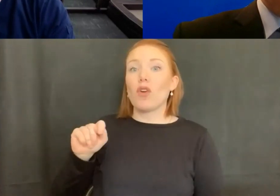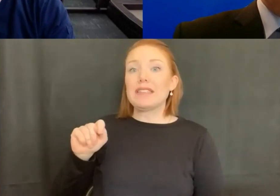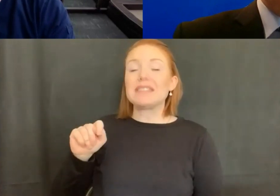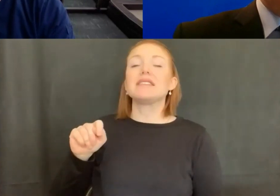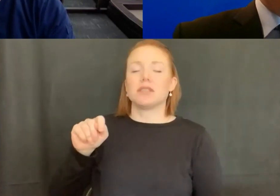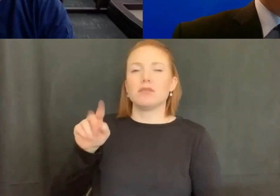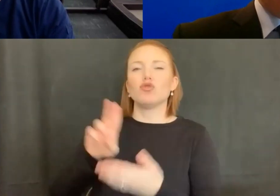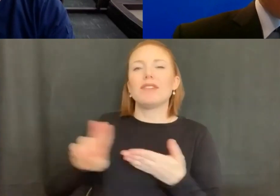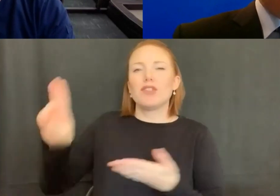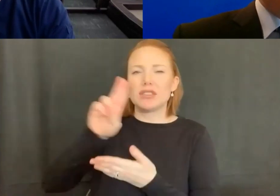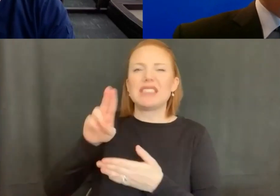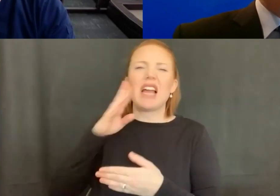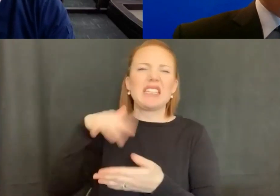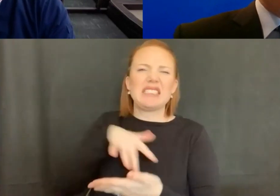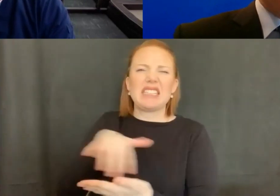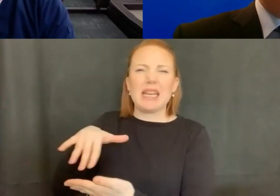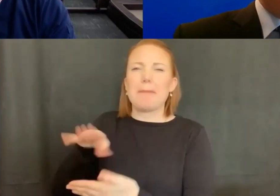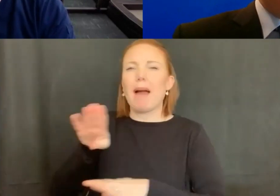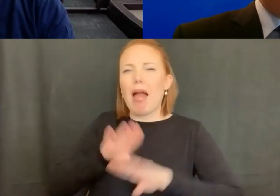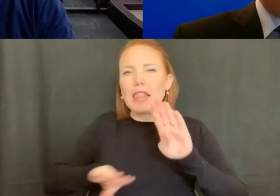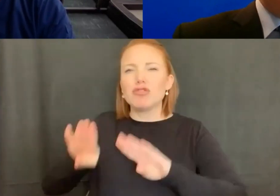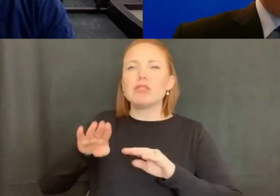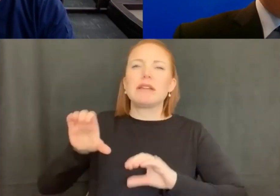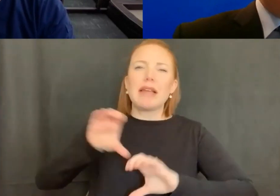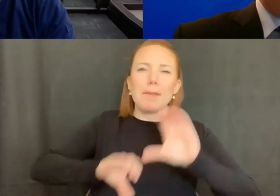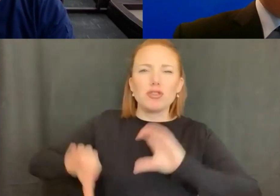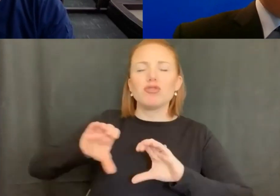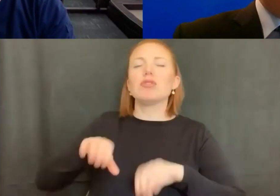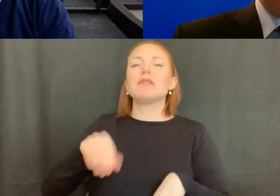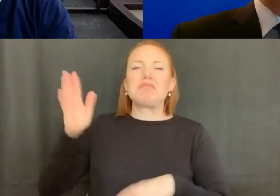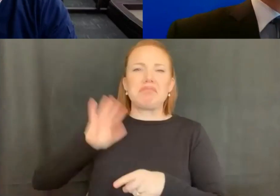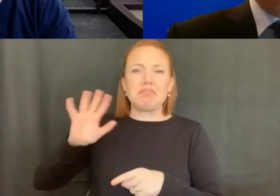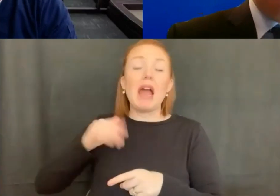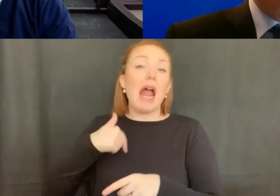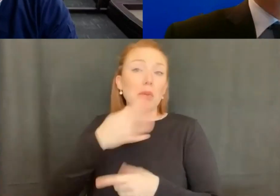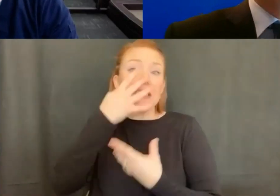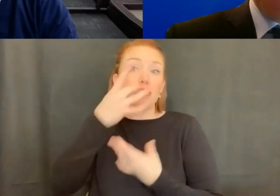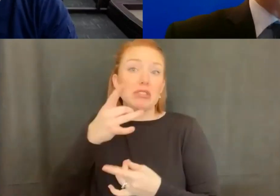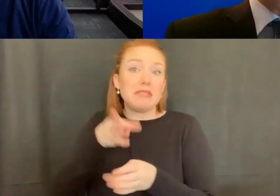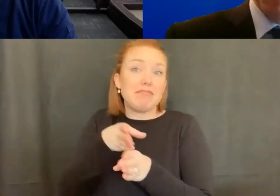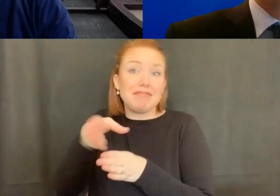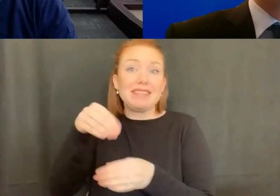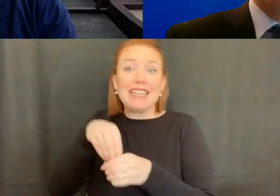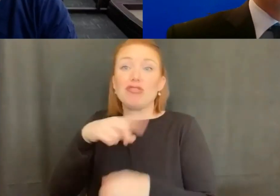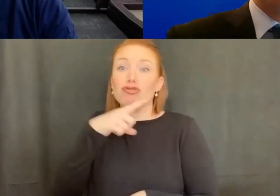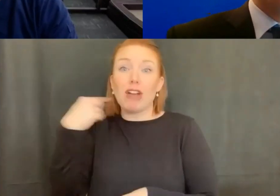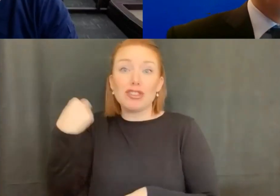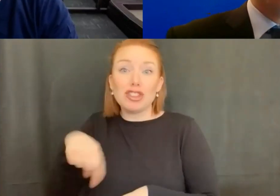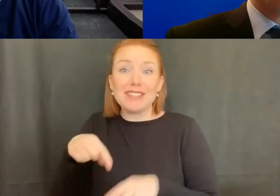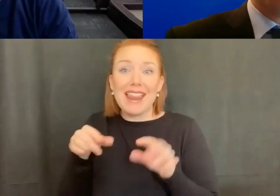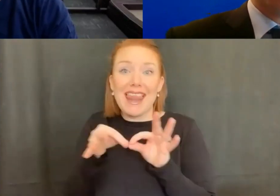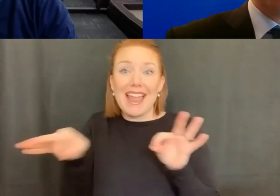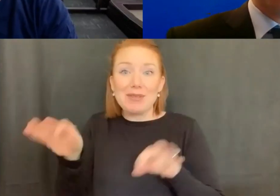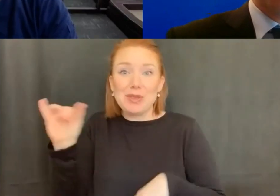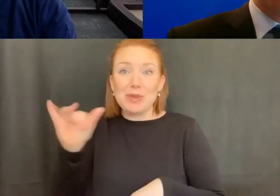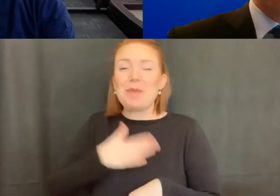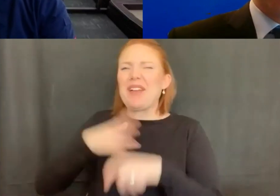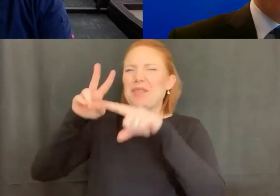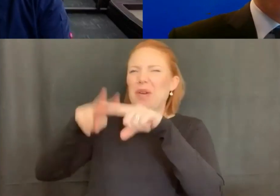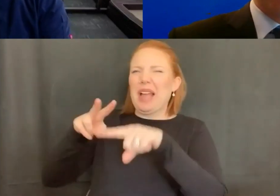and chemistry primarily. I also had an interest in Russian, although my vocabulary